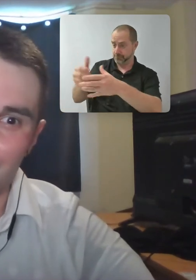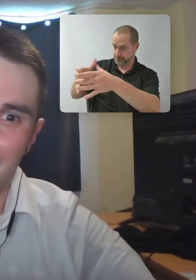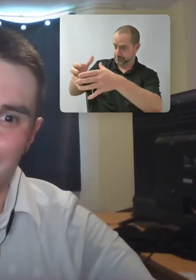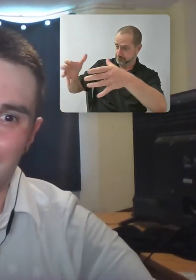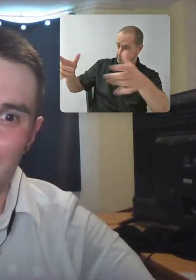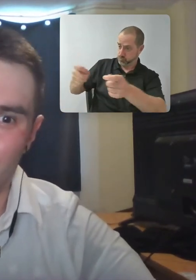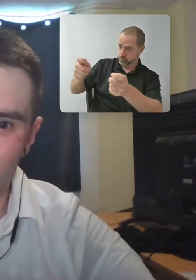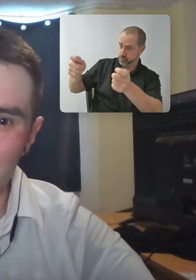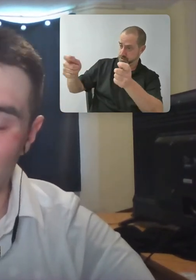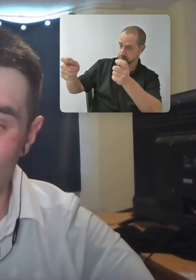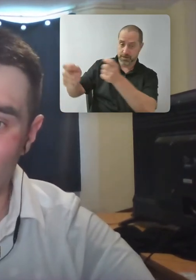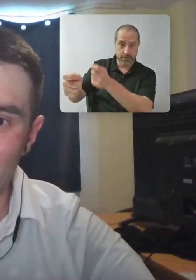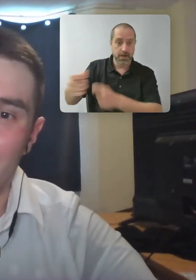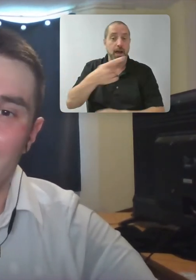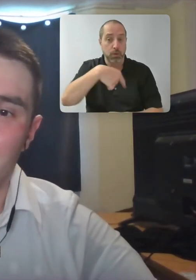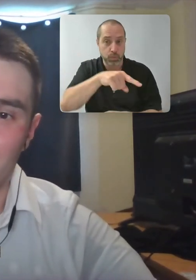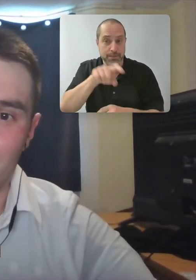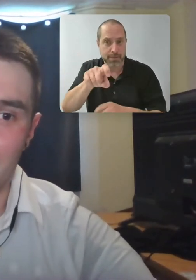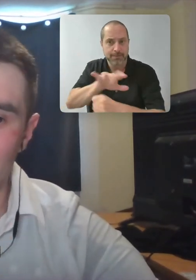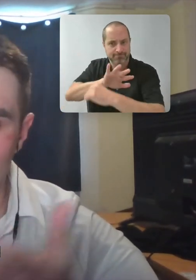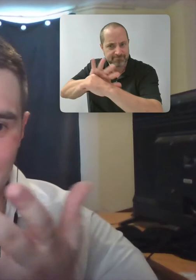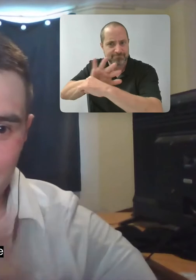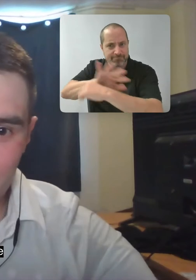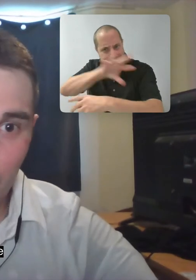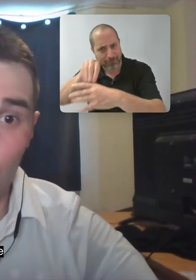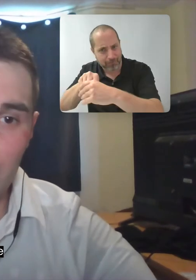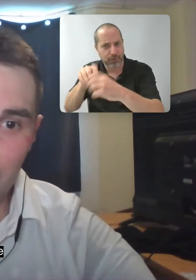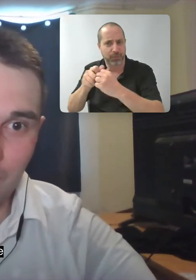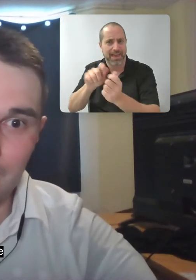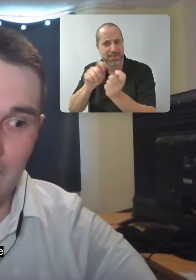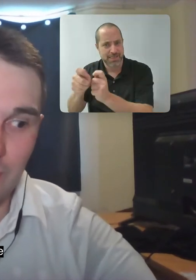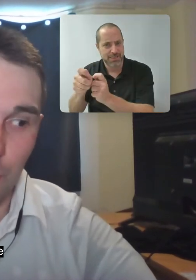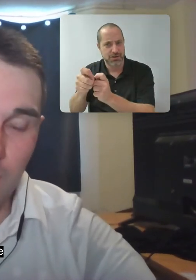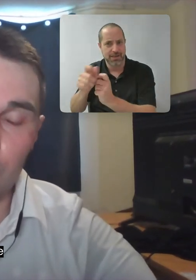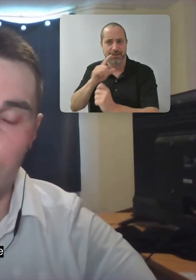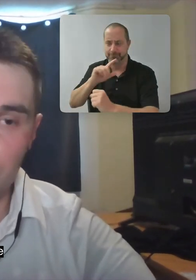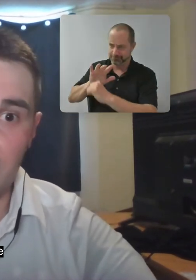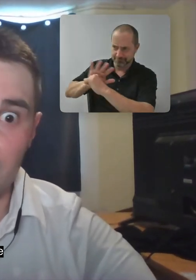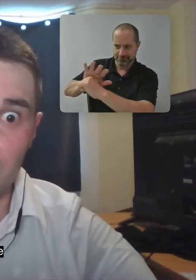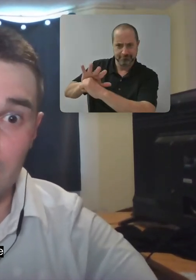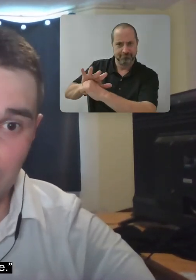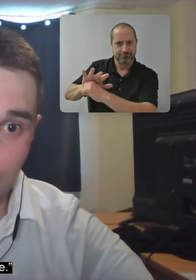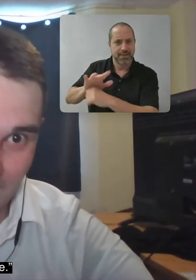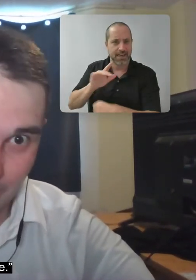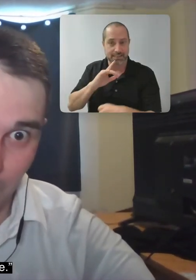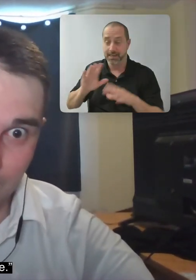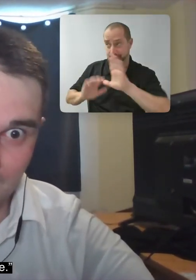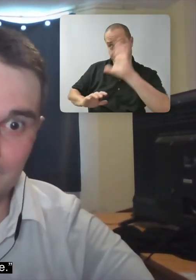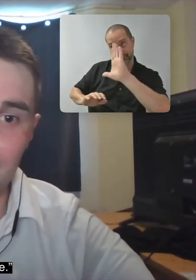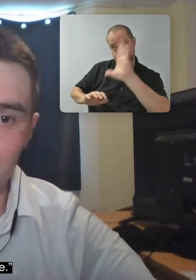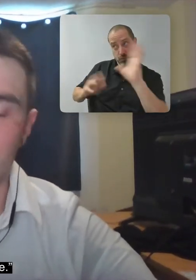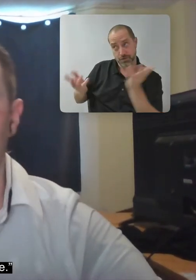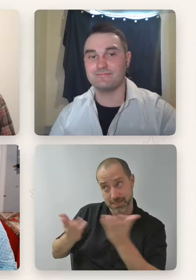change and make our voices heard and be like, we're here and we're underrepresented. It's our time now,